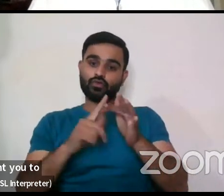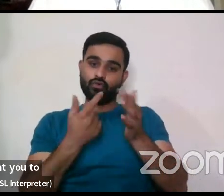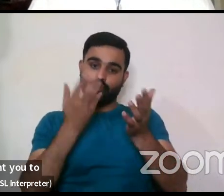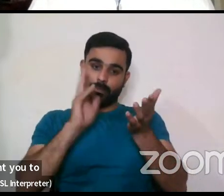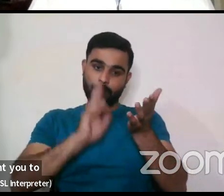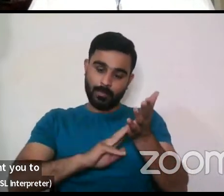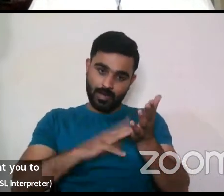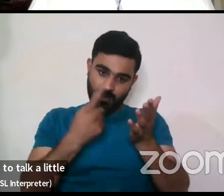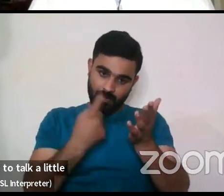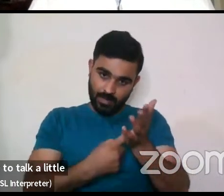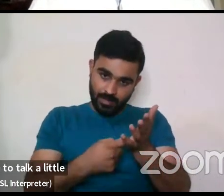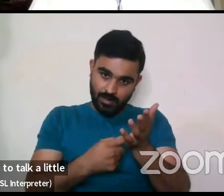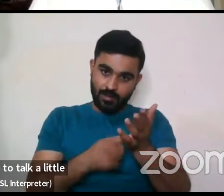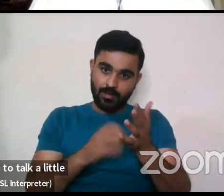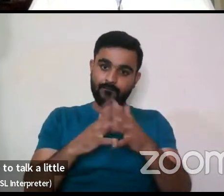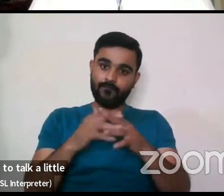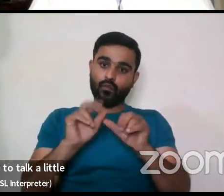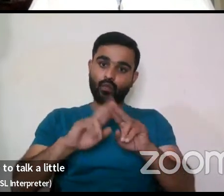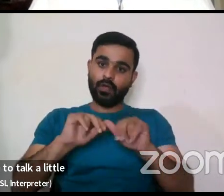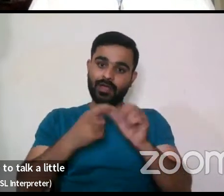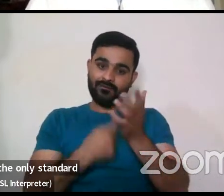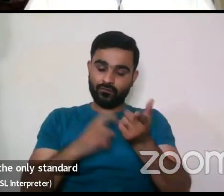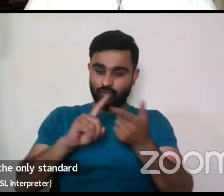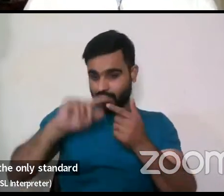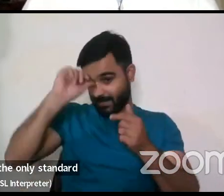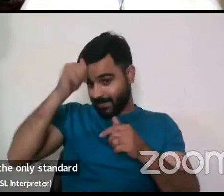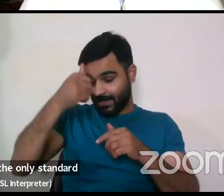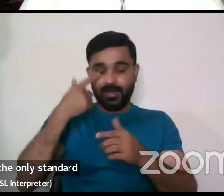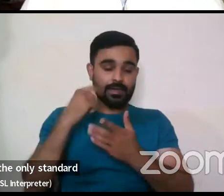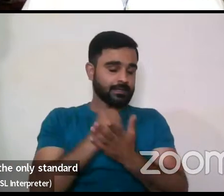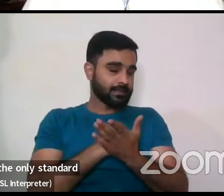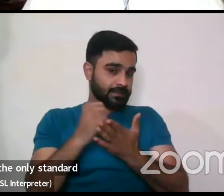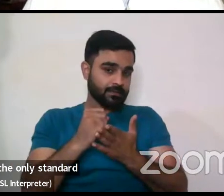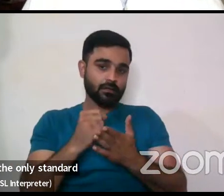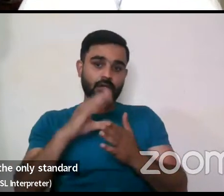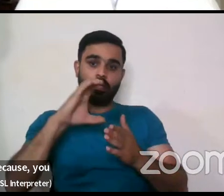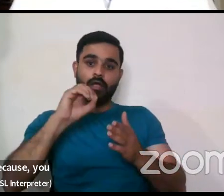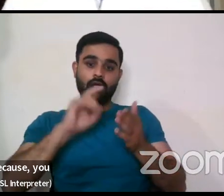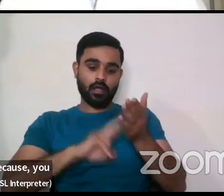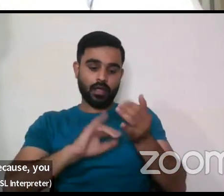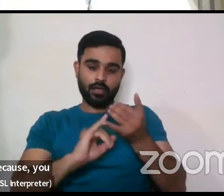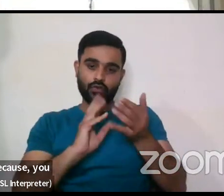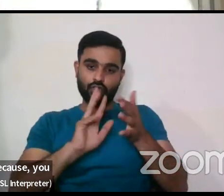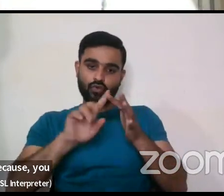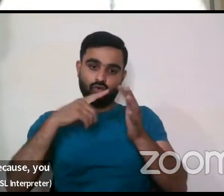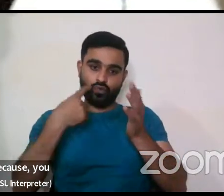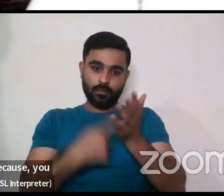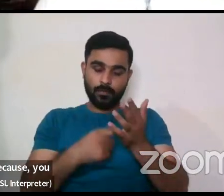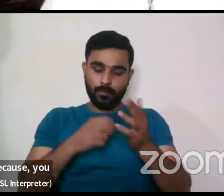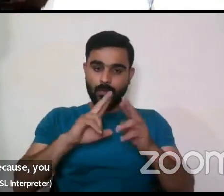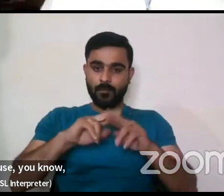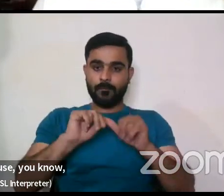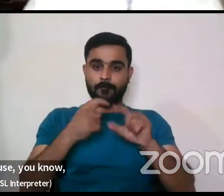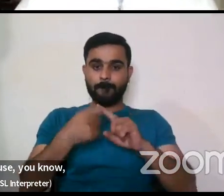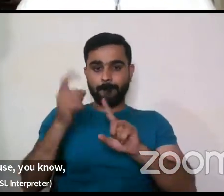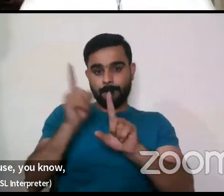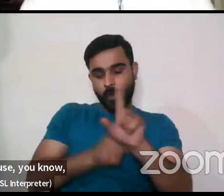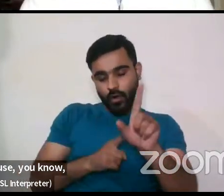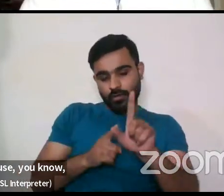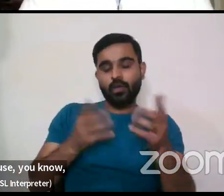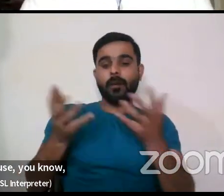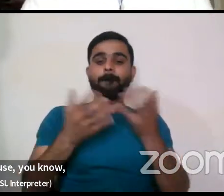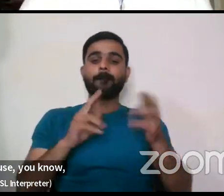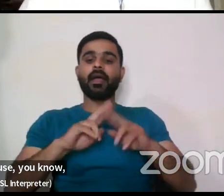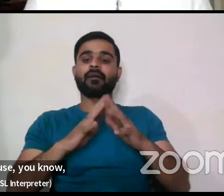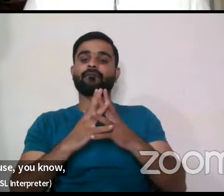the only standard that India ever tried to pursue, because consumer welfare can often be a proxy for market welfare, but that